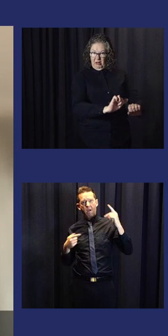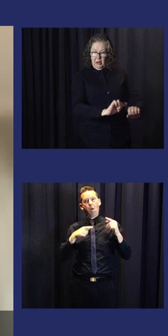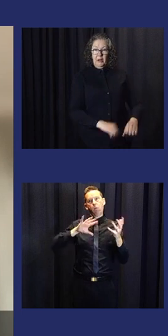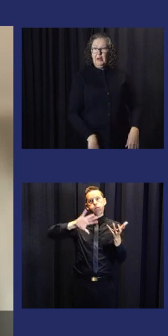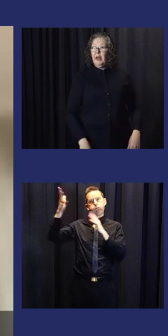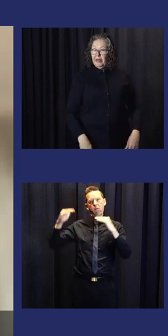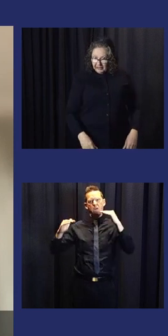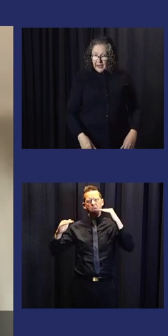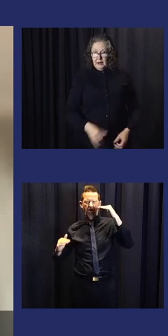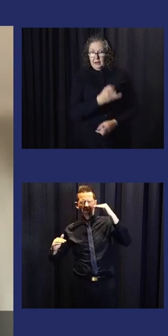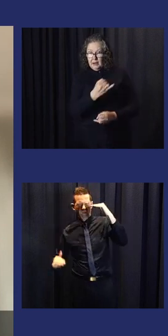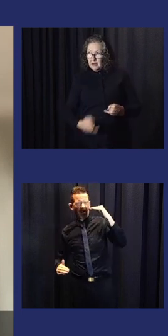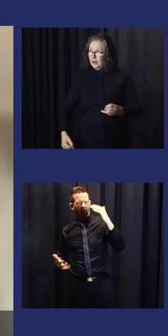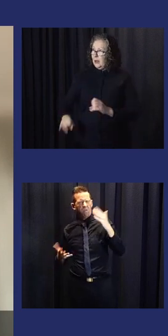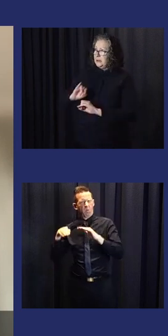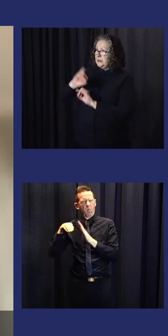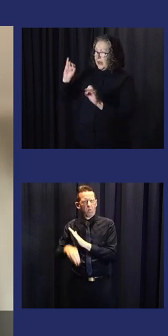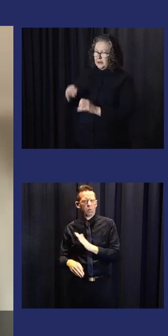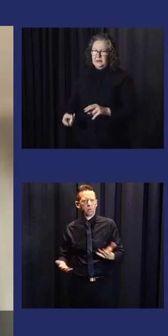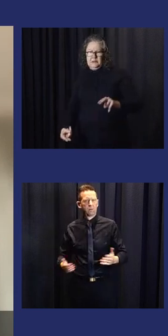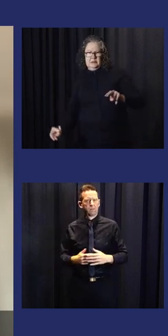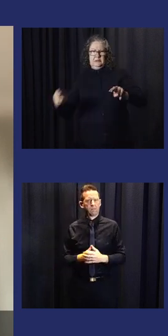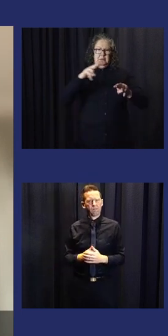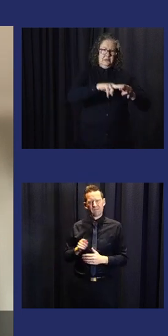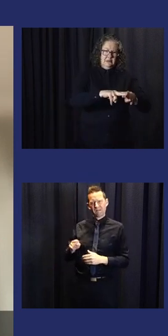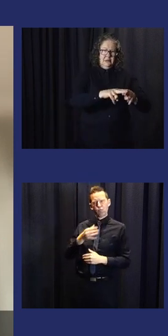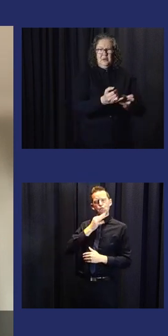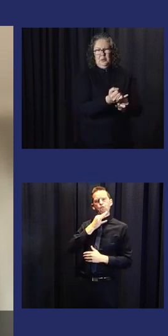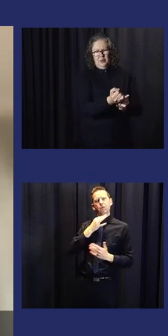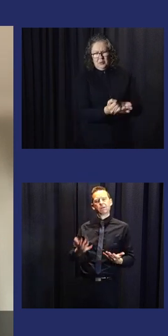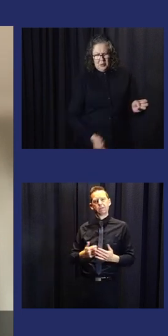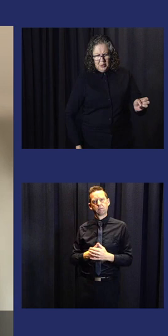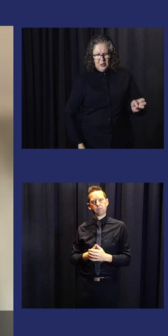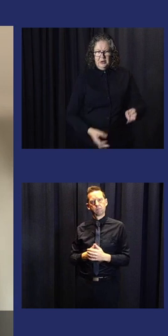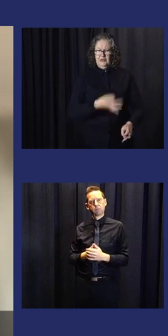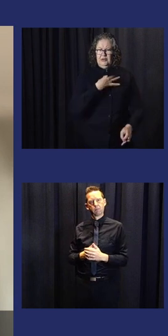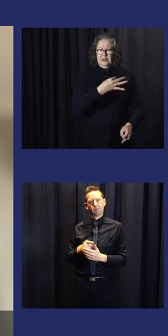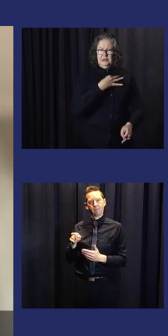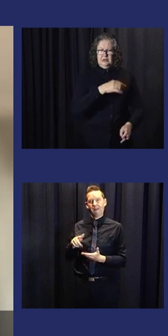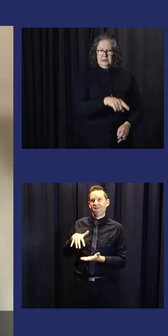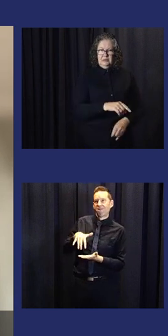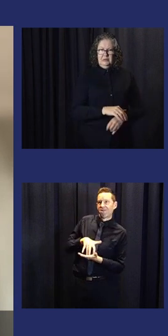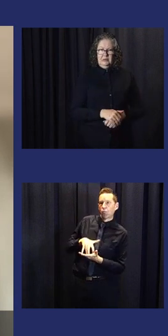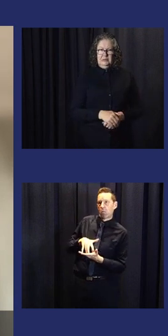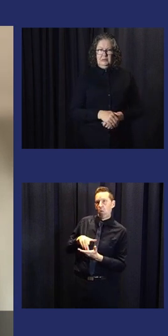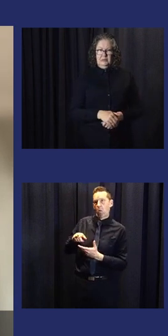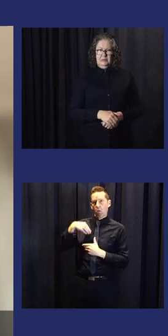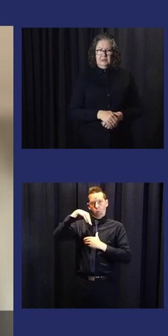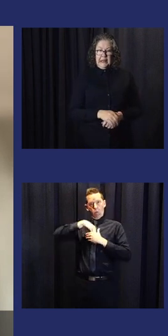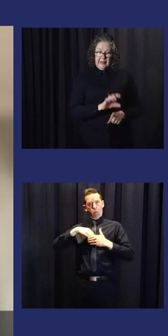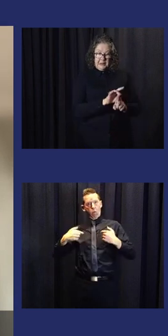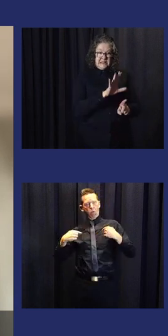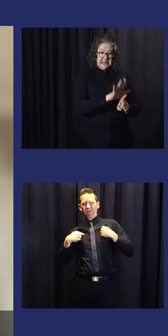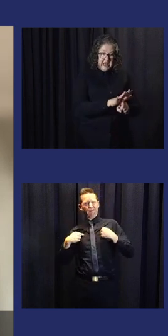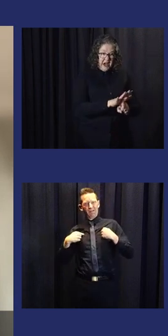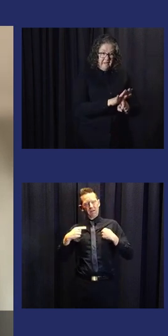and discrimination, and that leaves them at risk. They are not inherently vulnerable in and of themselves. It's